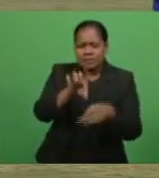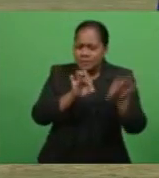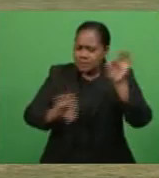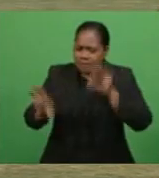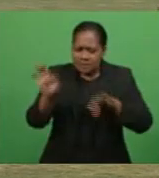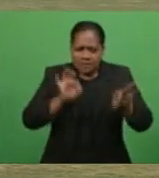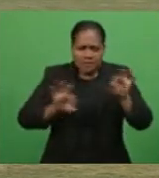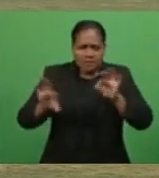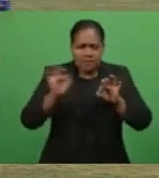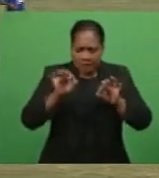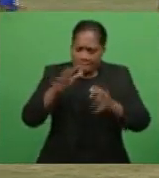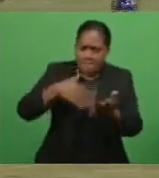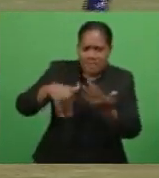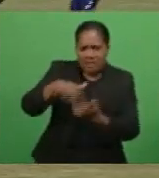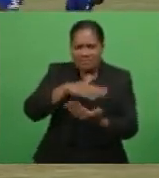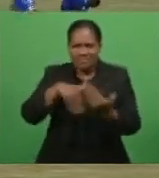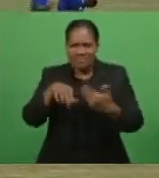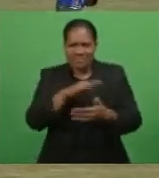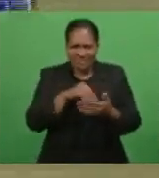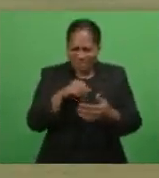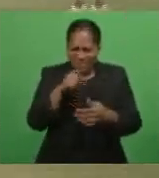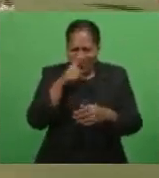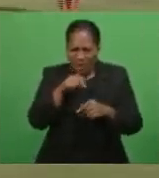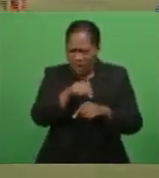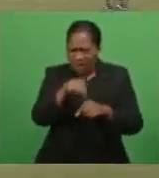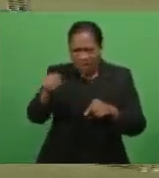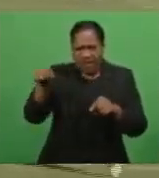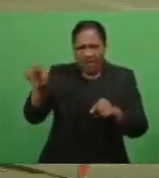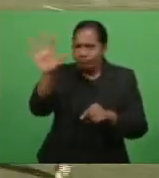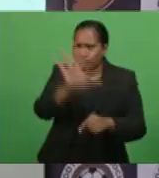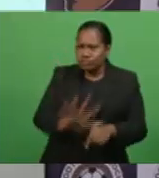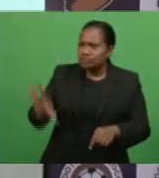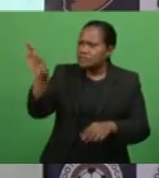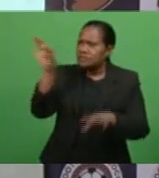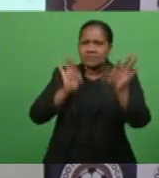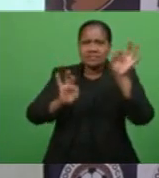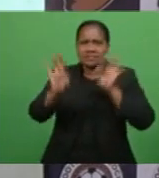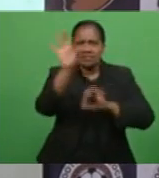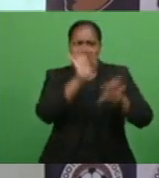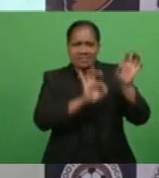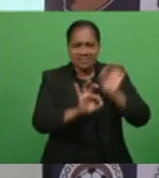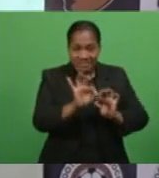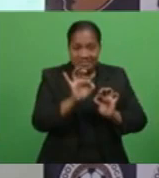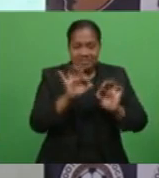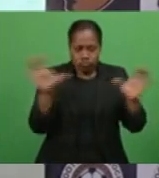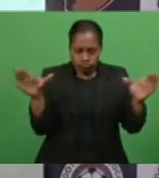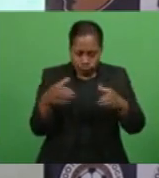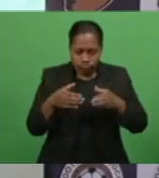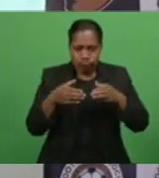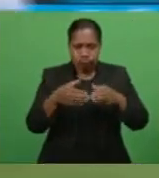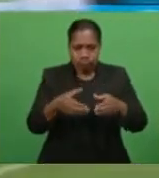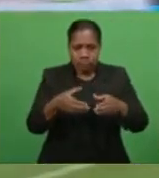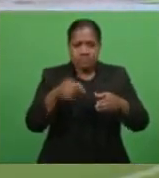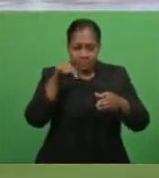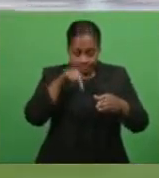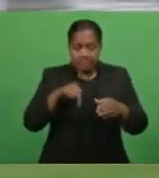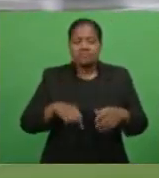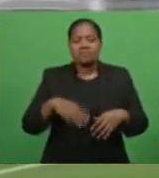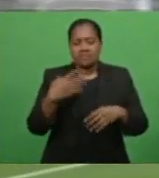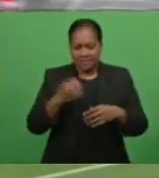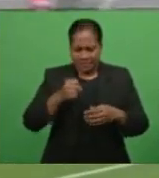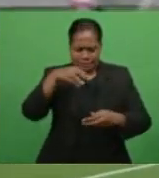include a mixture of veteran and junior players from different districts. All in all, I've been in touch with more than 30